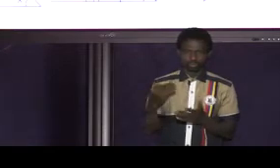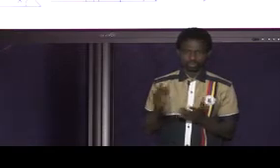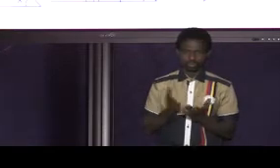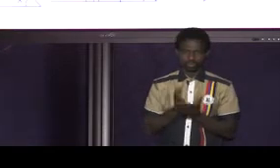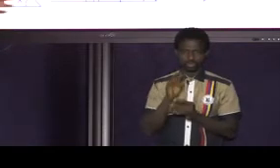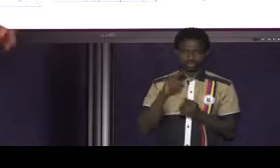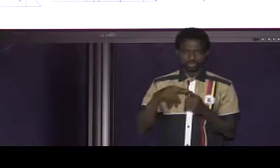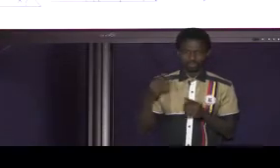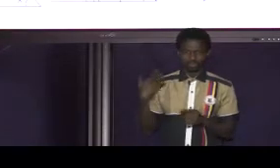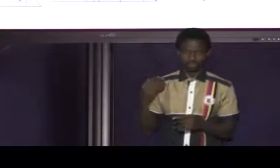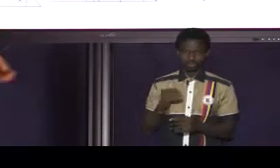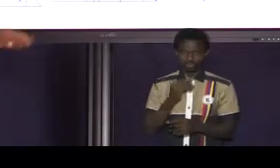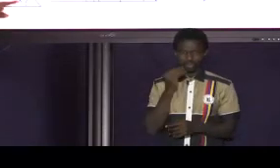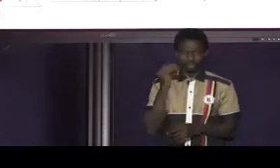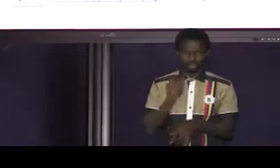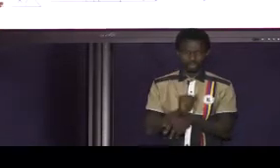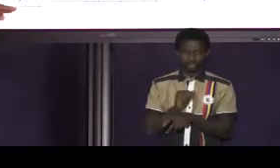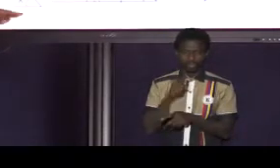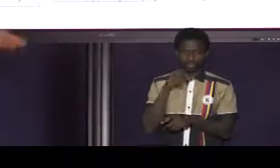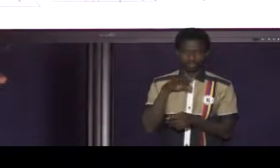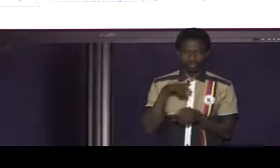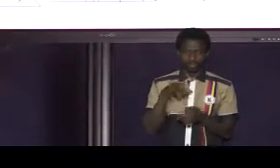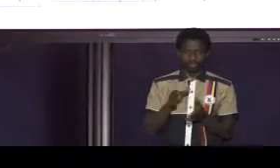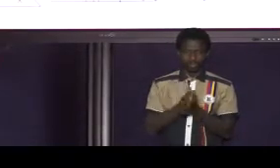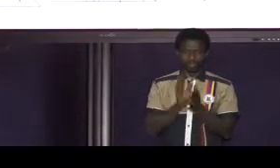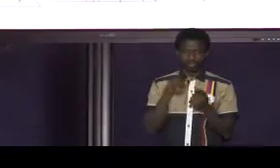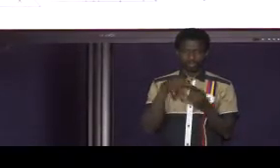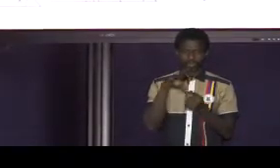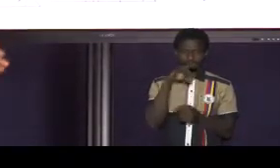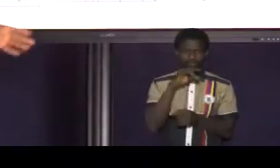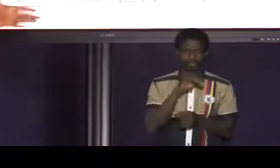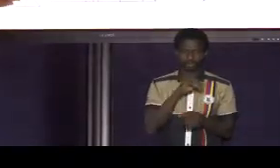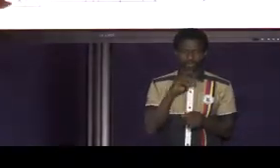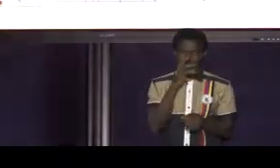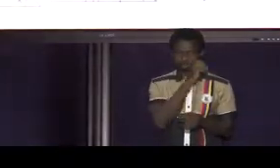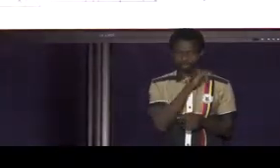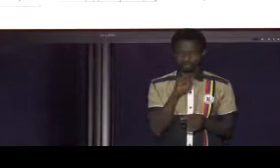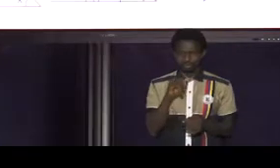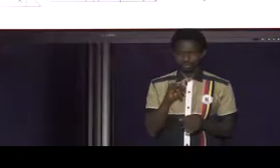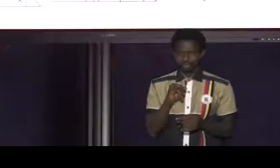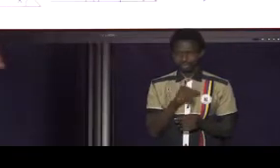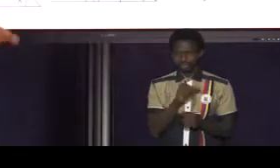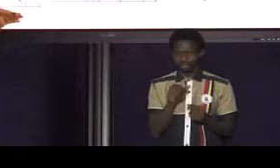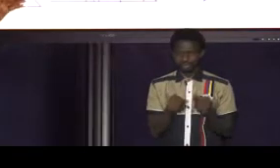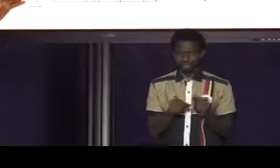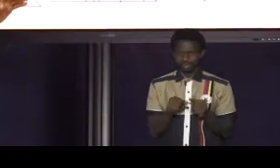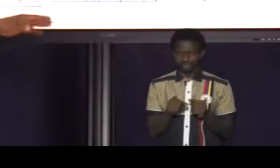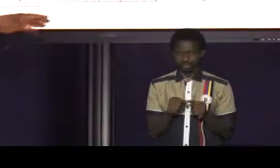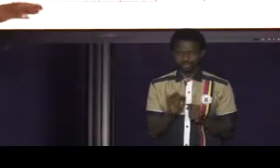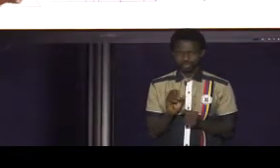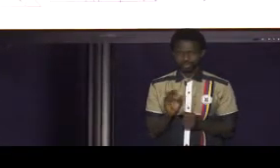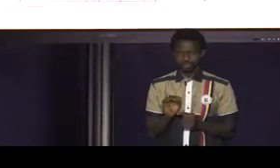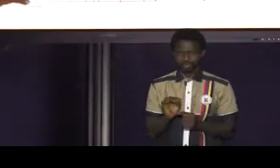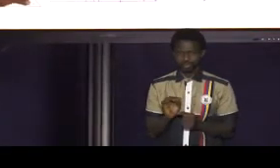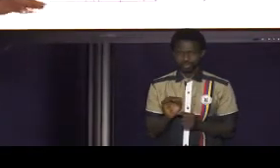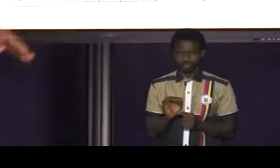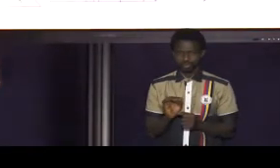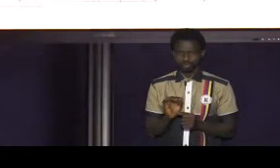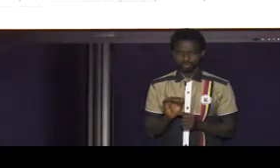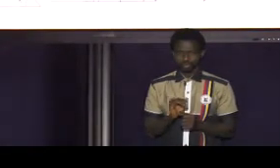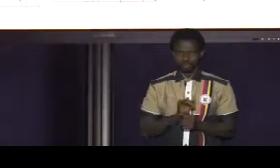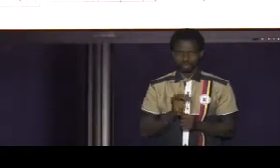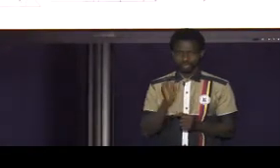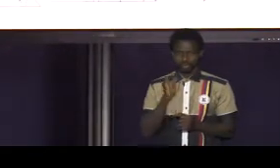Now, you were asked to find the missing angles in these cases. Okay, so I won't